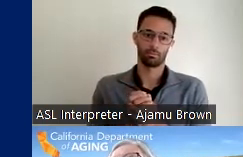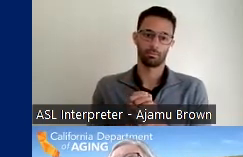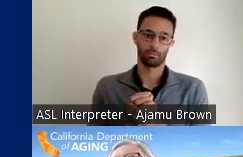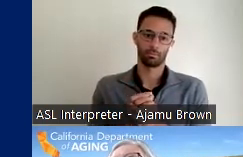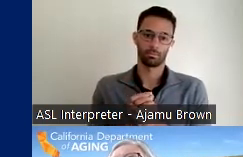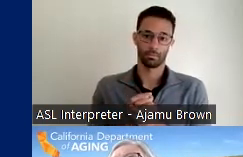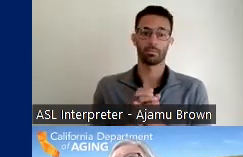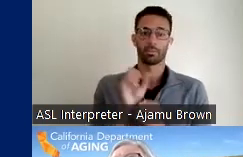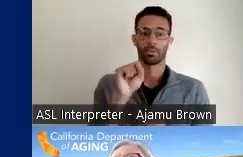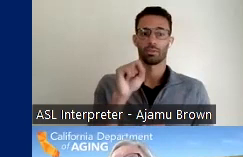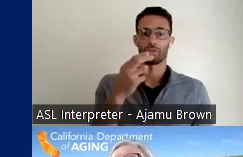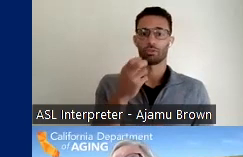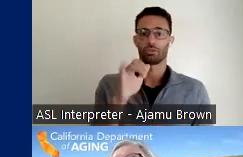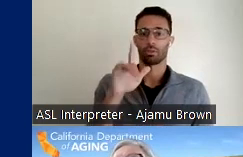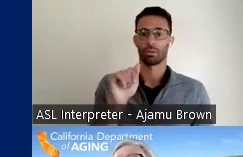Sheila.